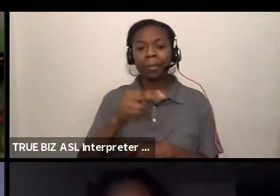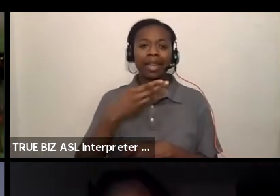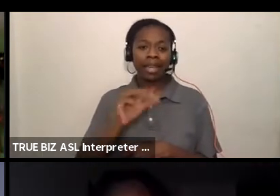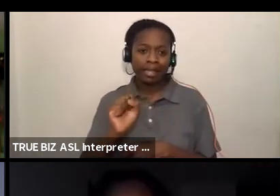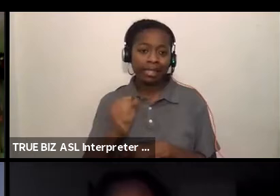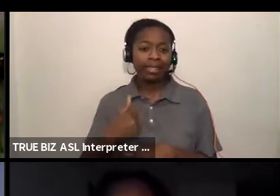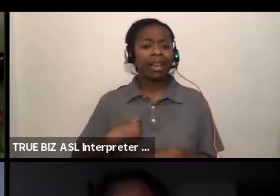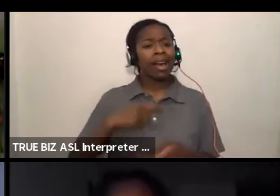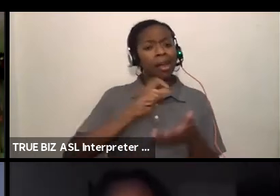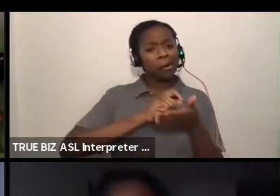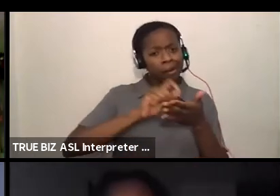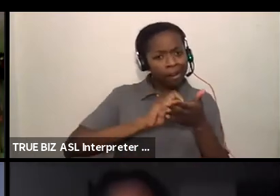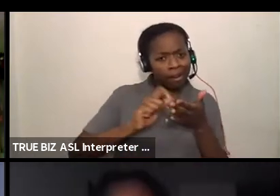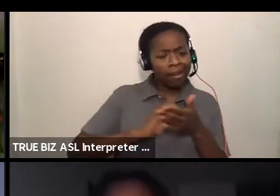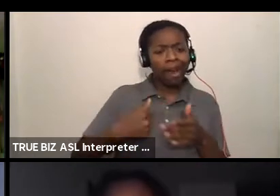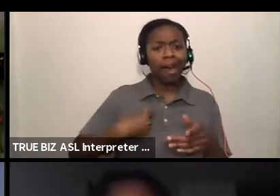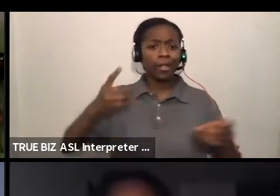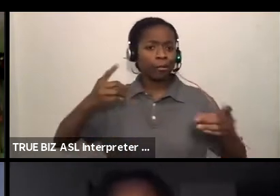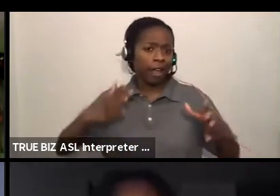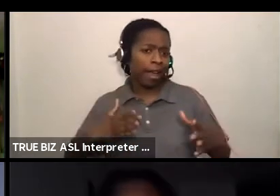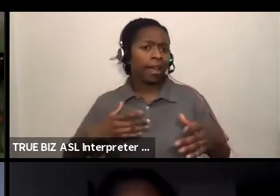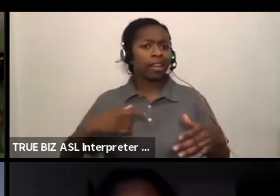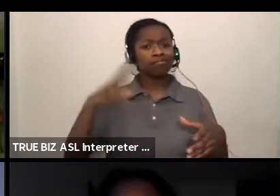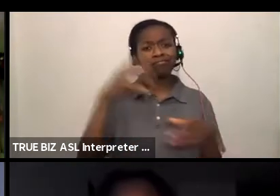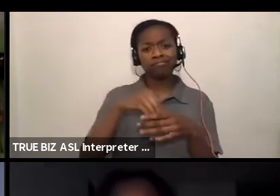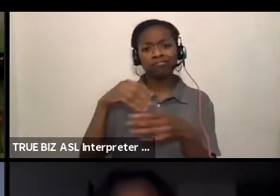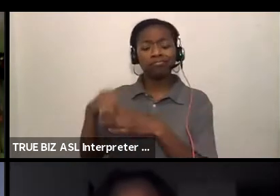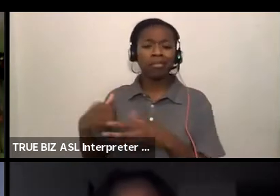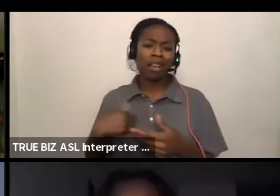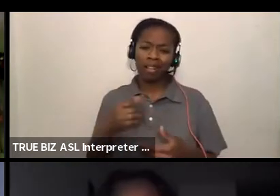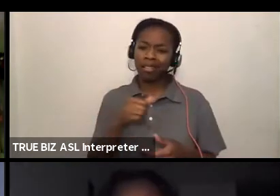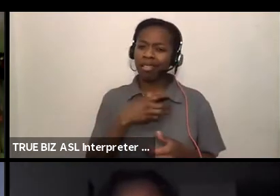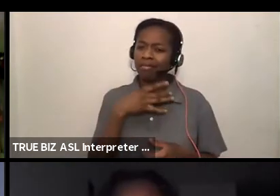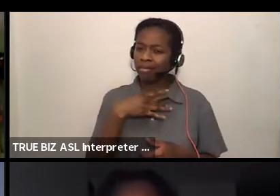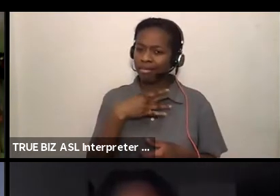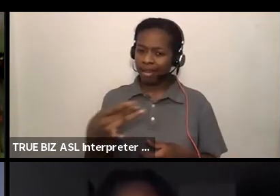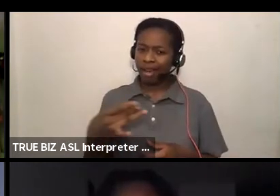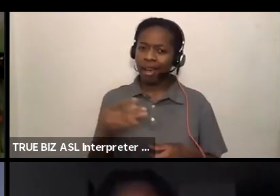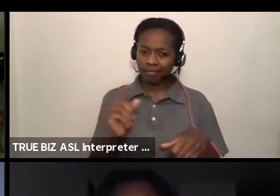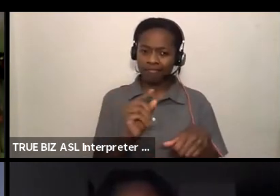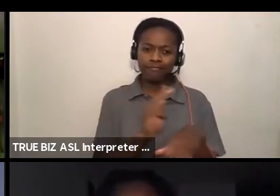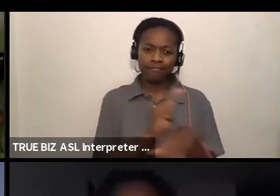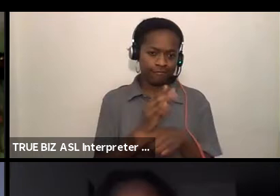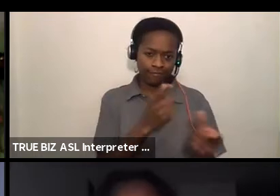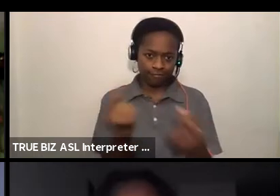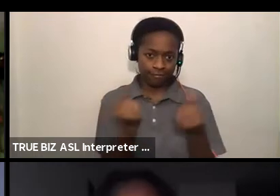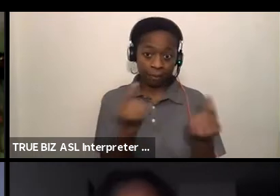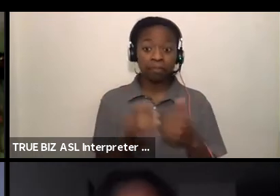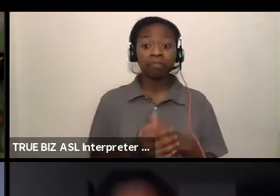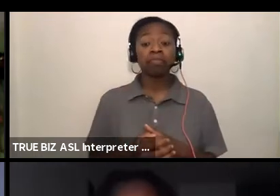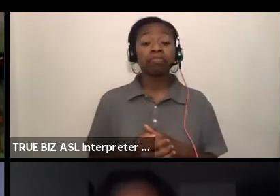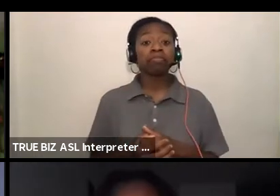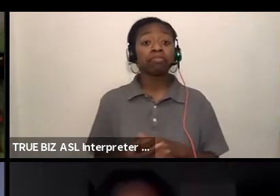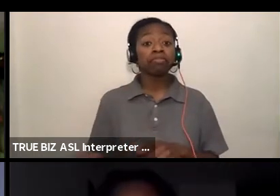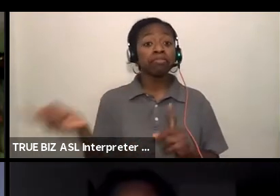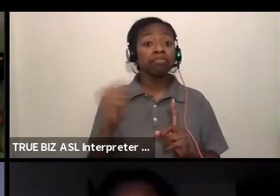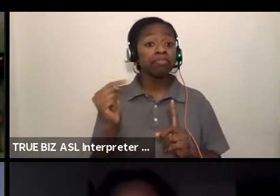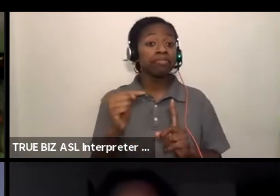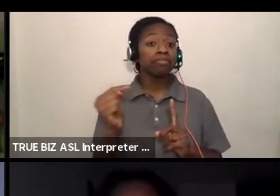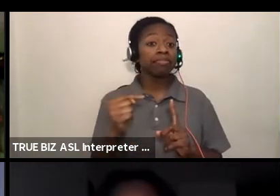dabble here and there because I always need to keep busy. But just to kind of like touch on like the subject brought up at